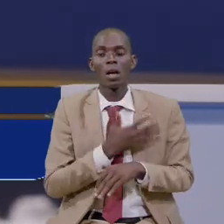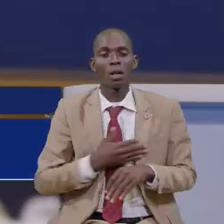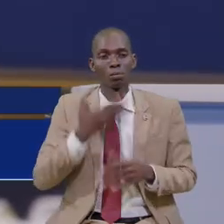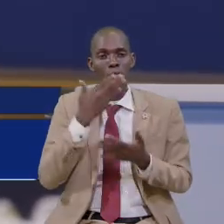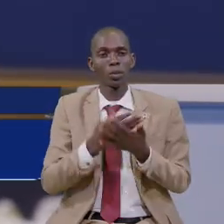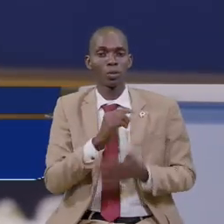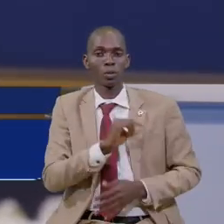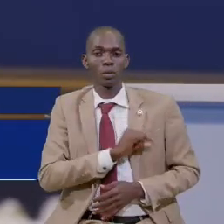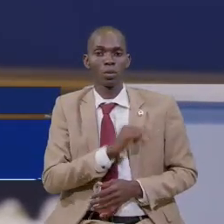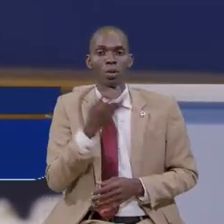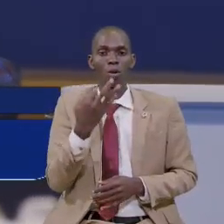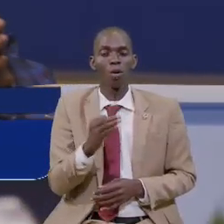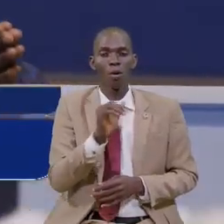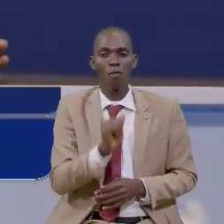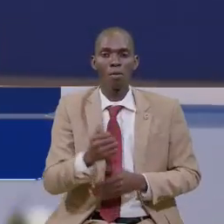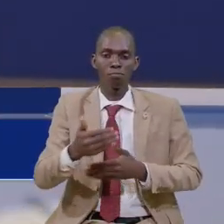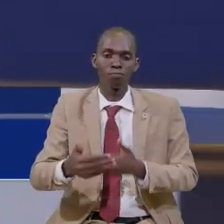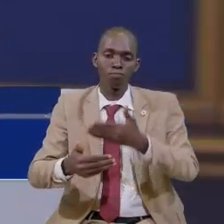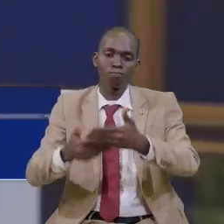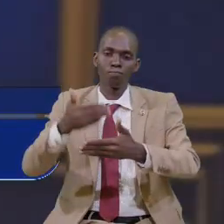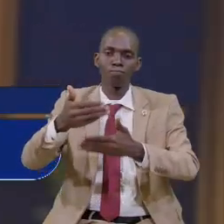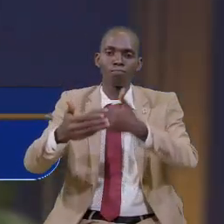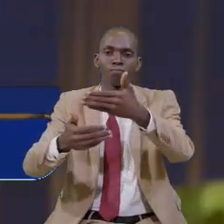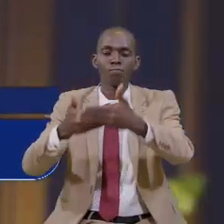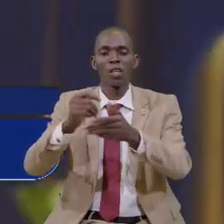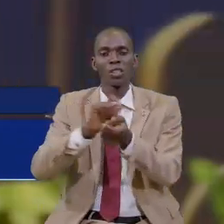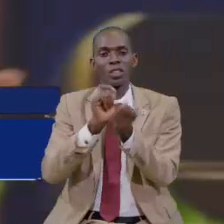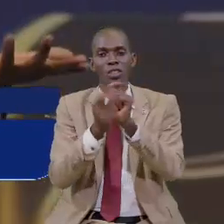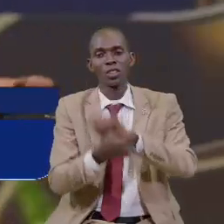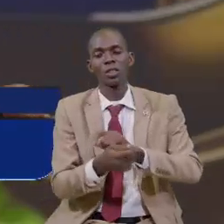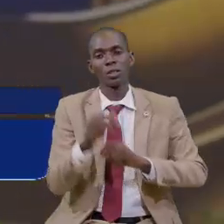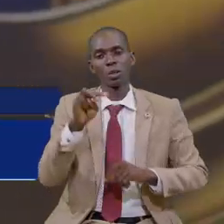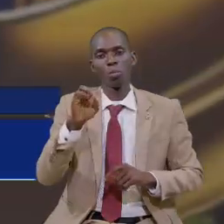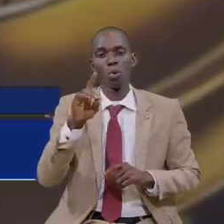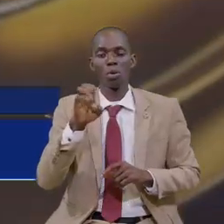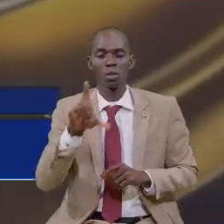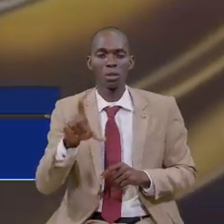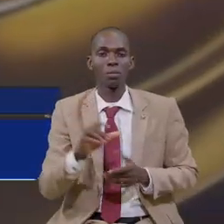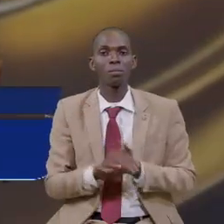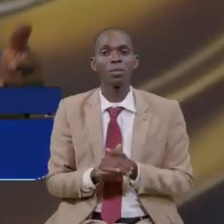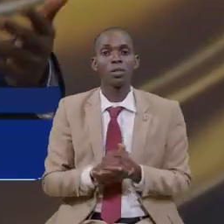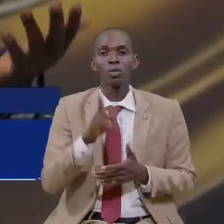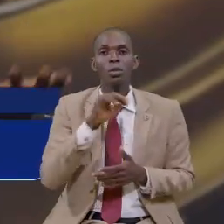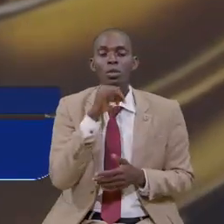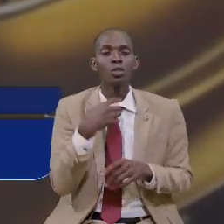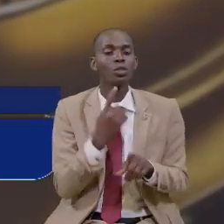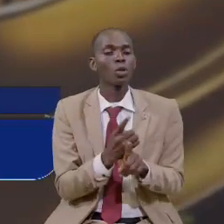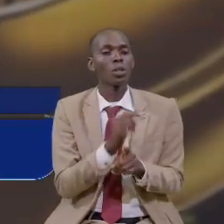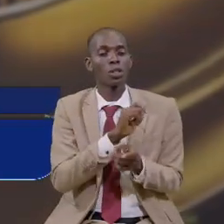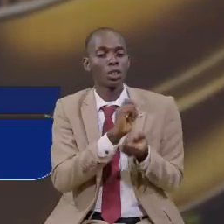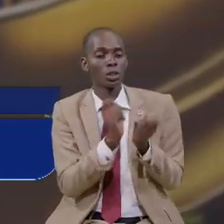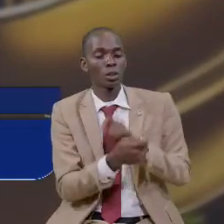a progressing change model. You're not just a change maker, you're a